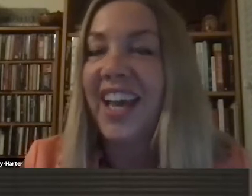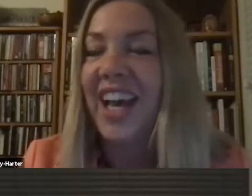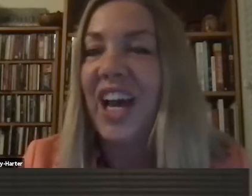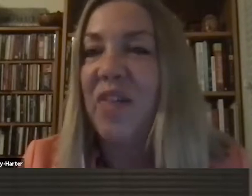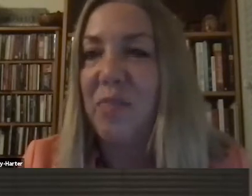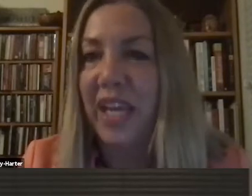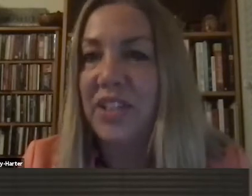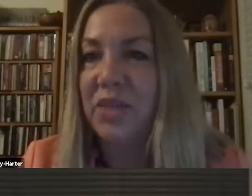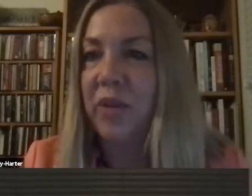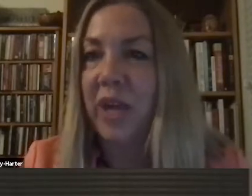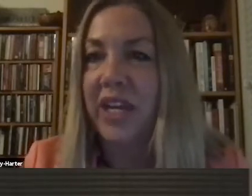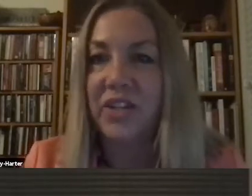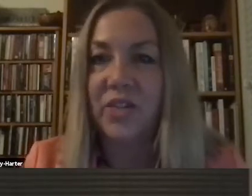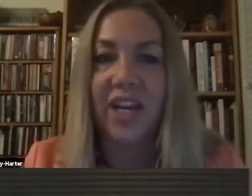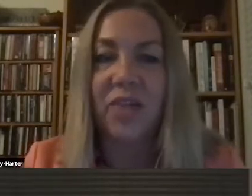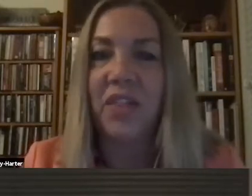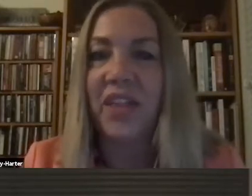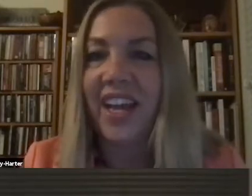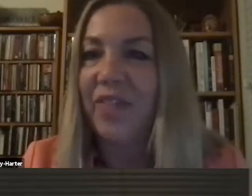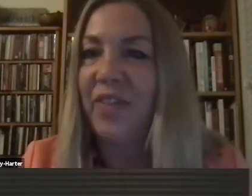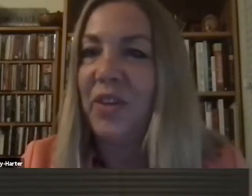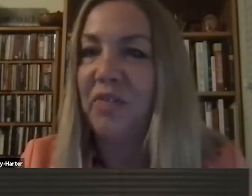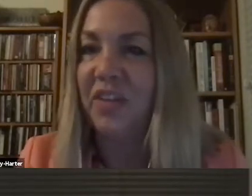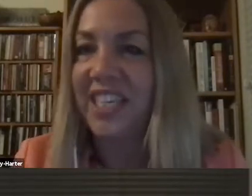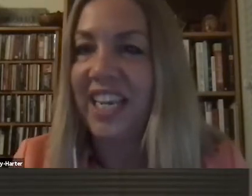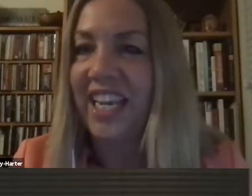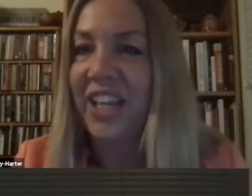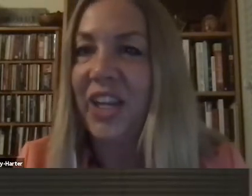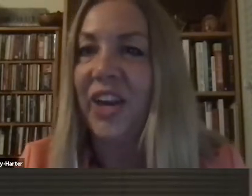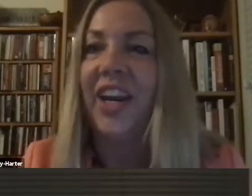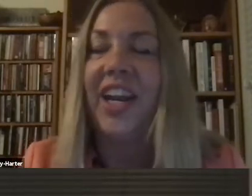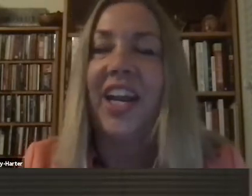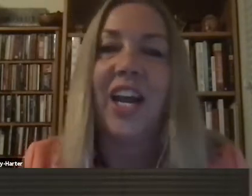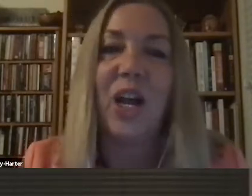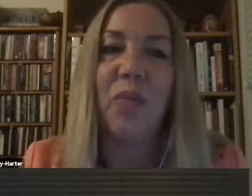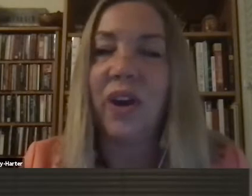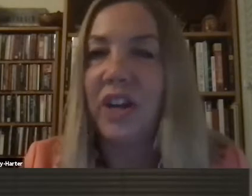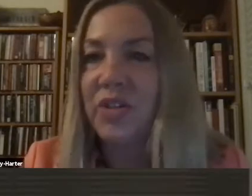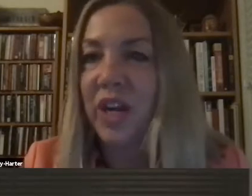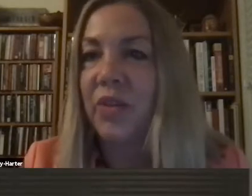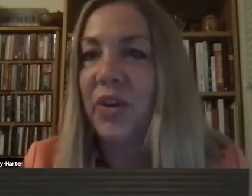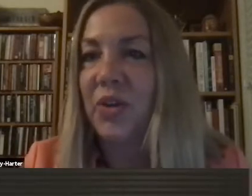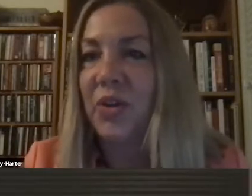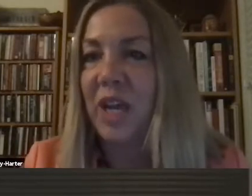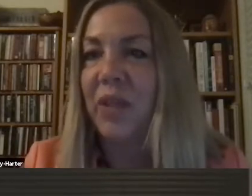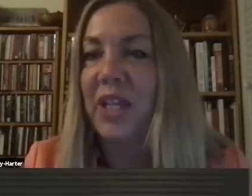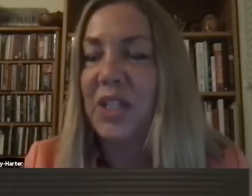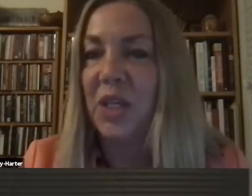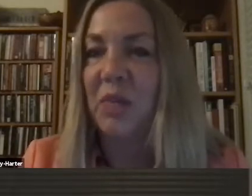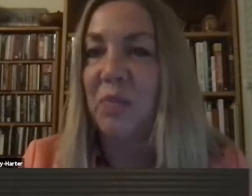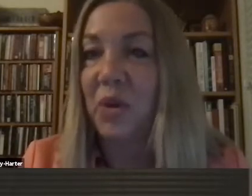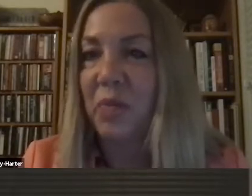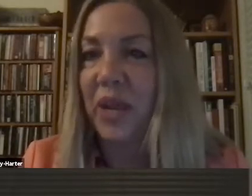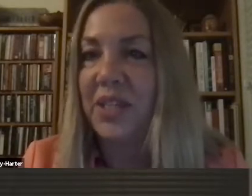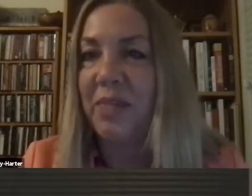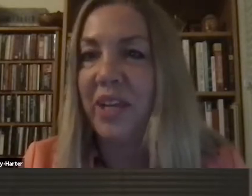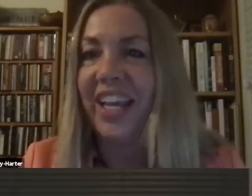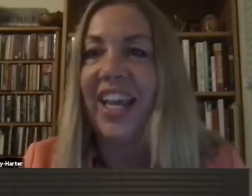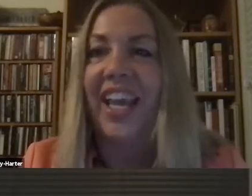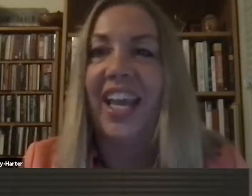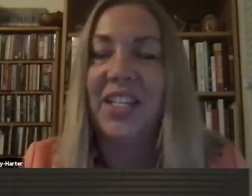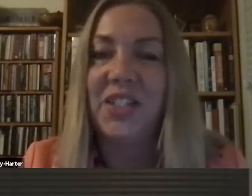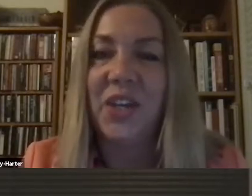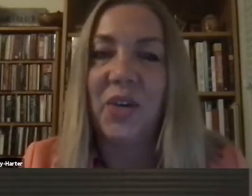weeks of May. So we're right on track with that, even though it feels late in the year. We're on track with our own timelines per the